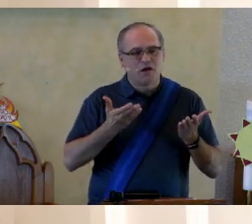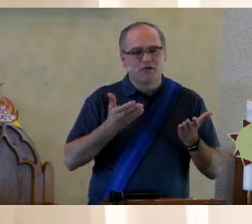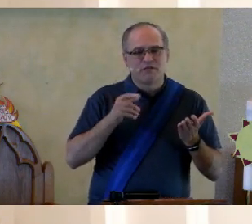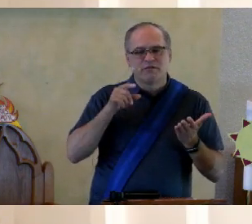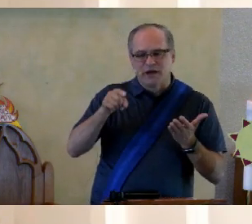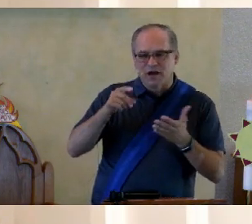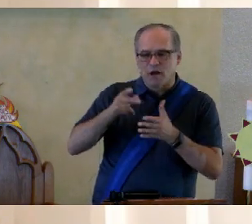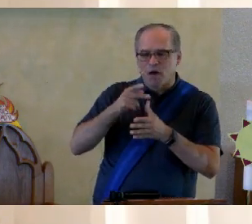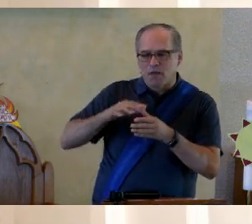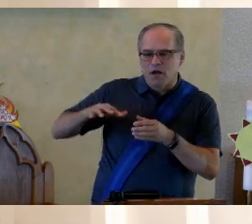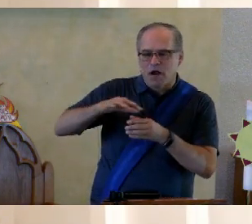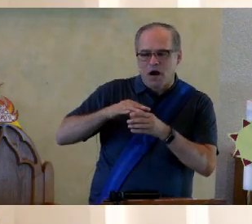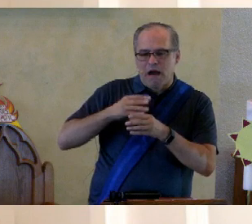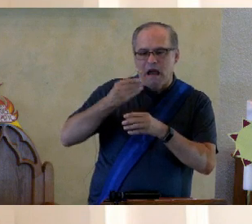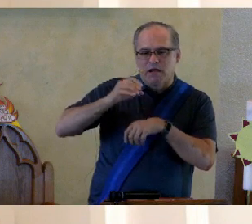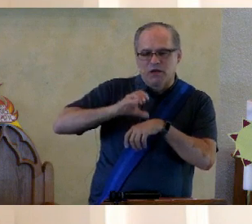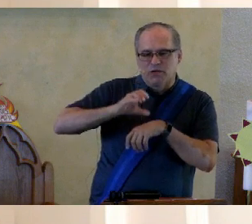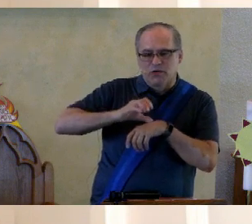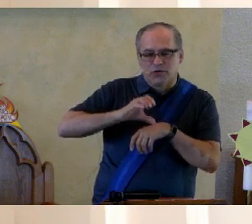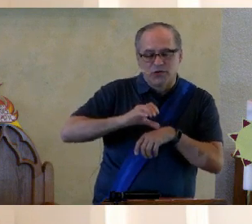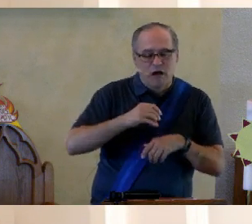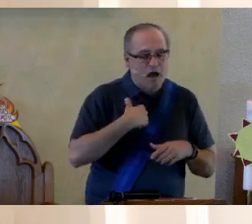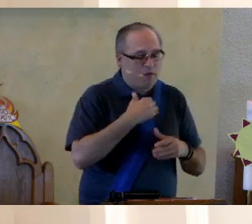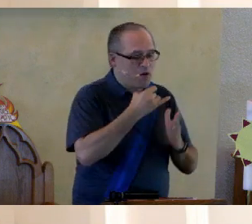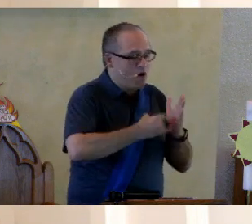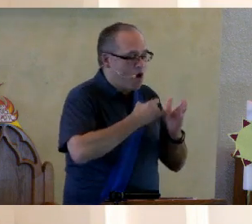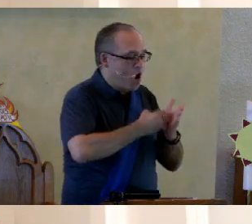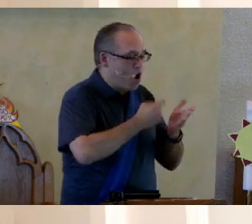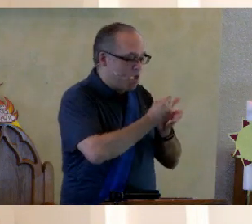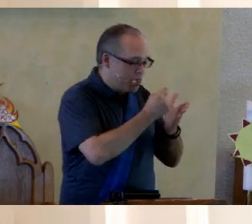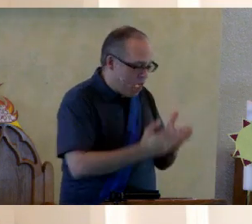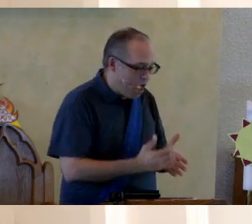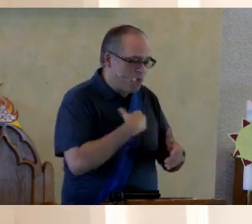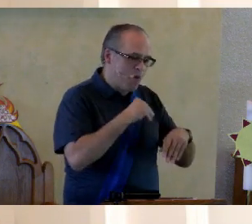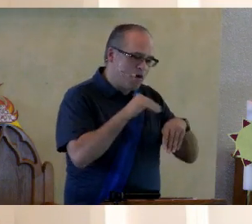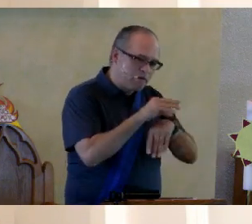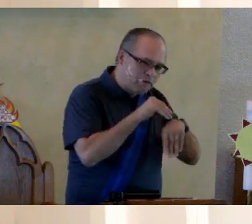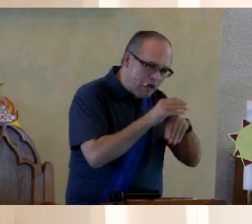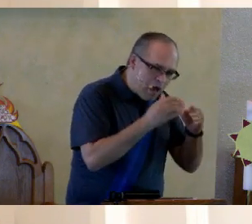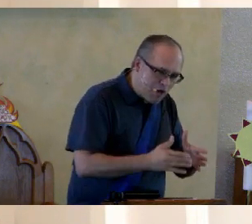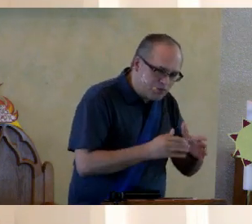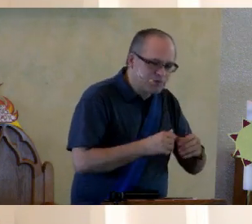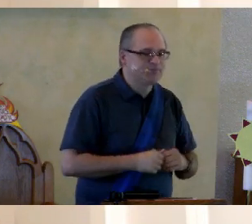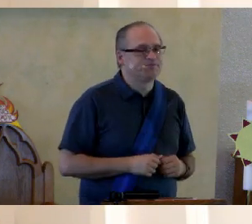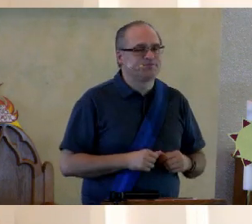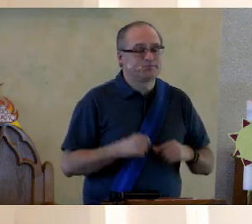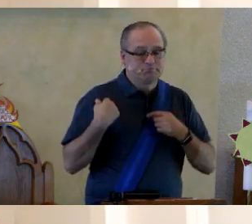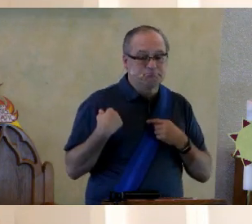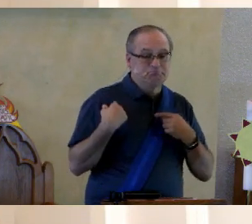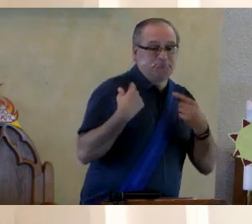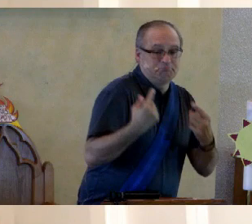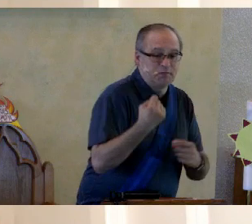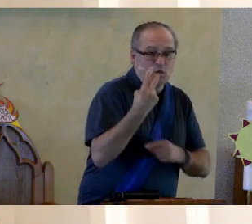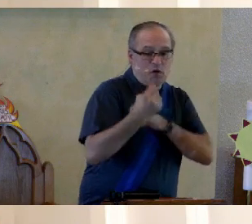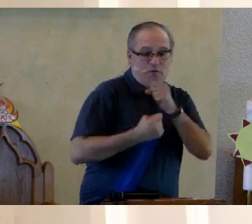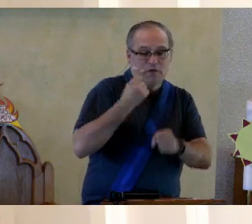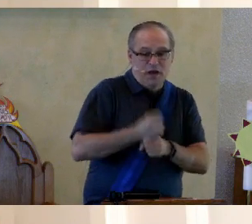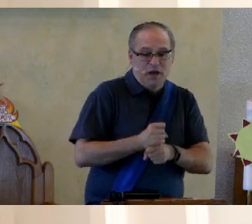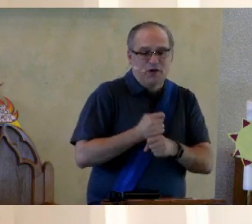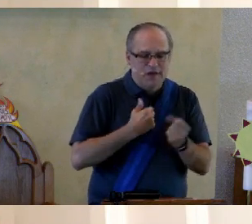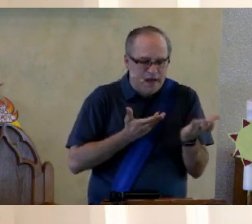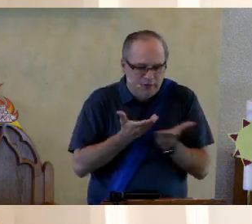in the field of mental health as an art therapist and counselor. For the past 12 years, I've worked with a variety of clients from